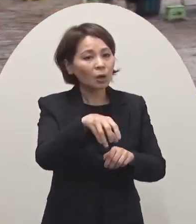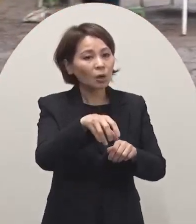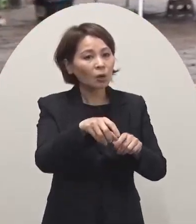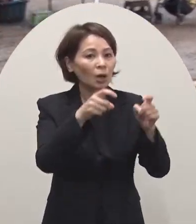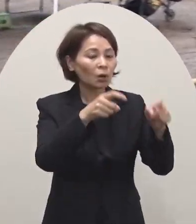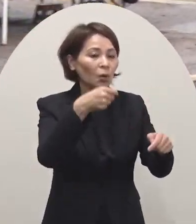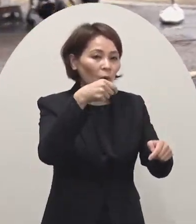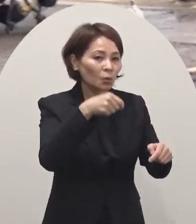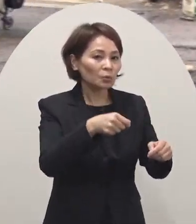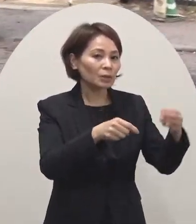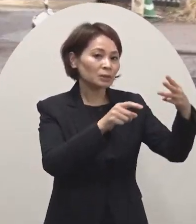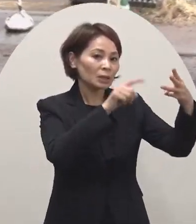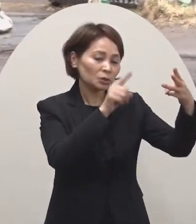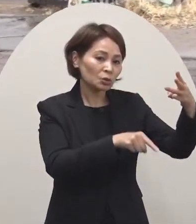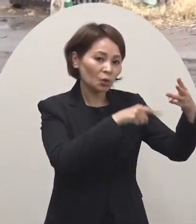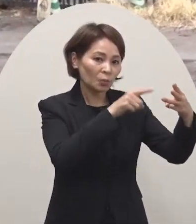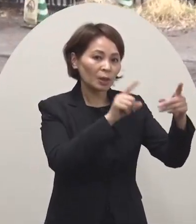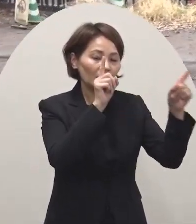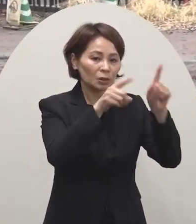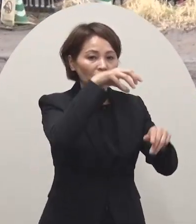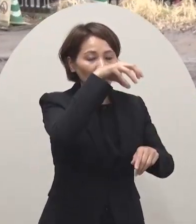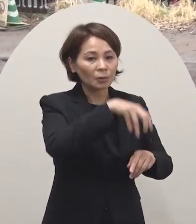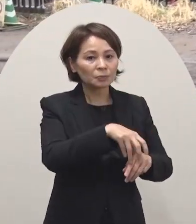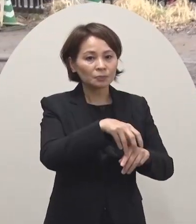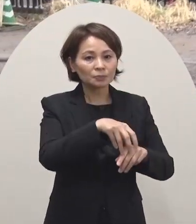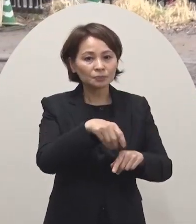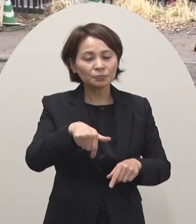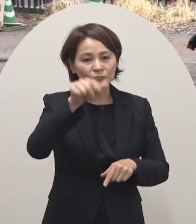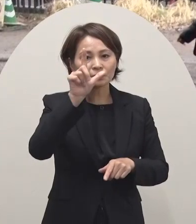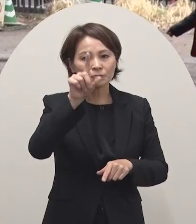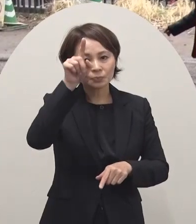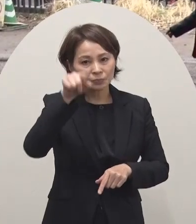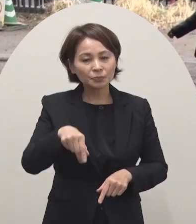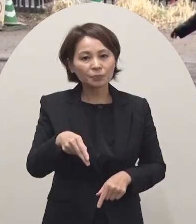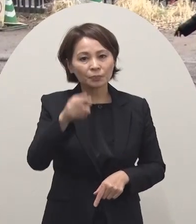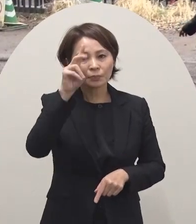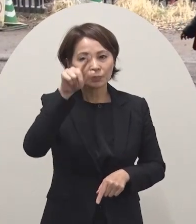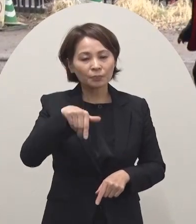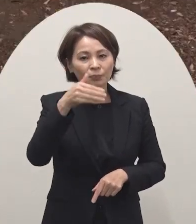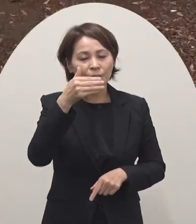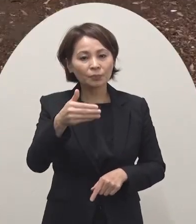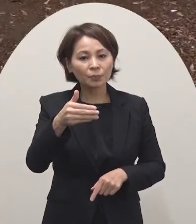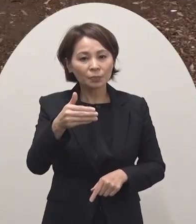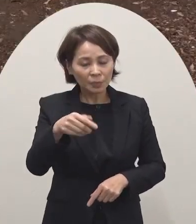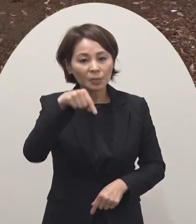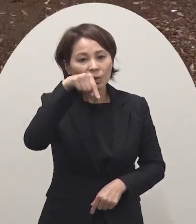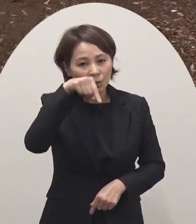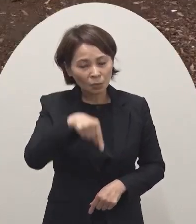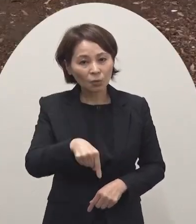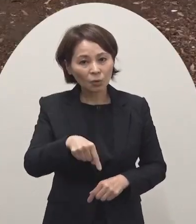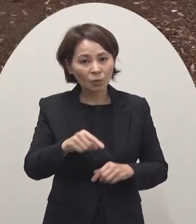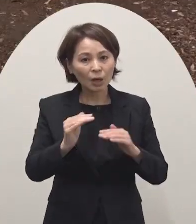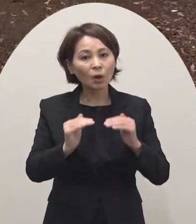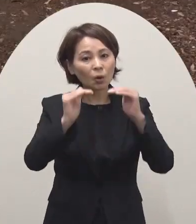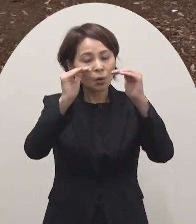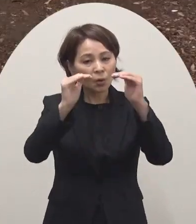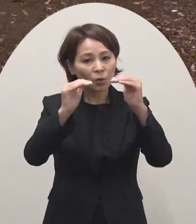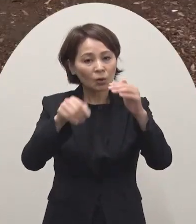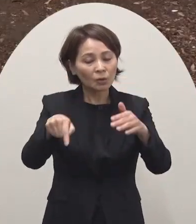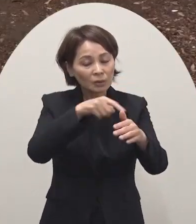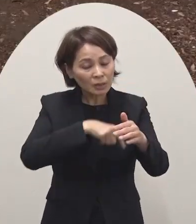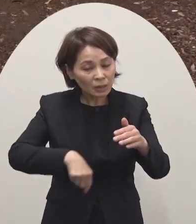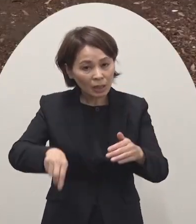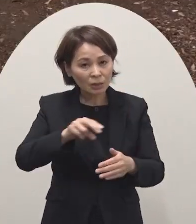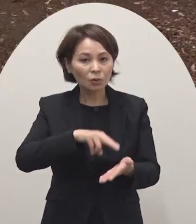held at Takanawa Forest Park, Kamazuka Park, and Konan 3 Chome Playground. At the play parks, children